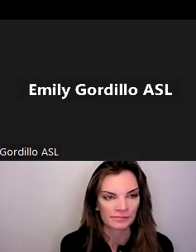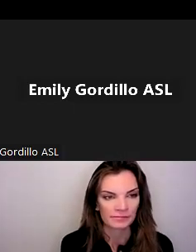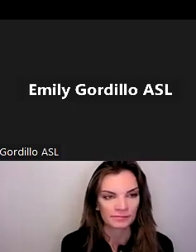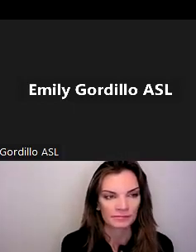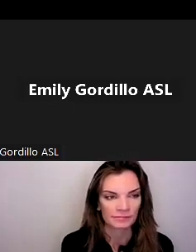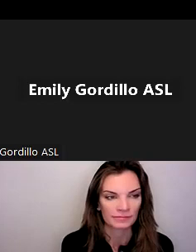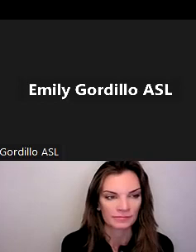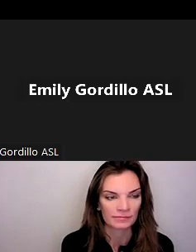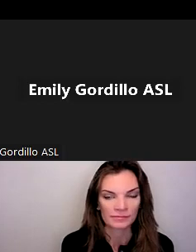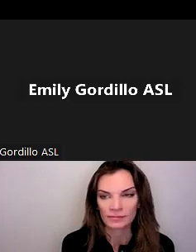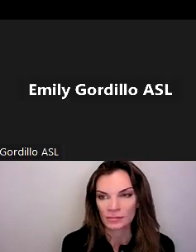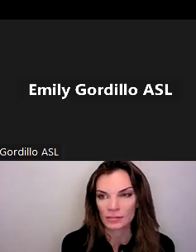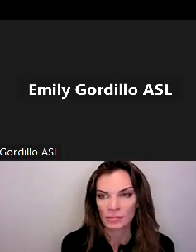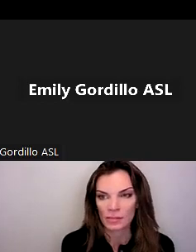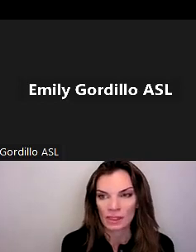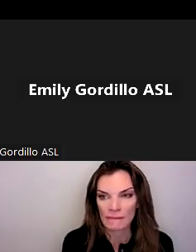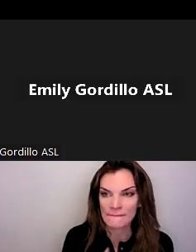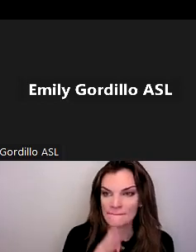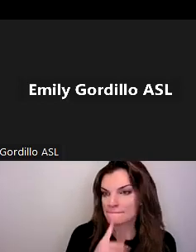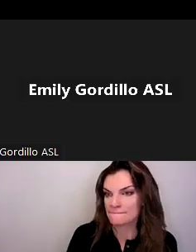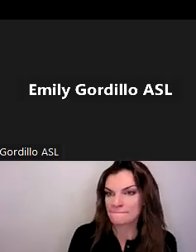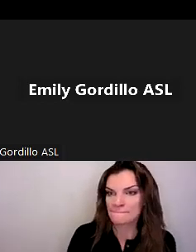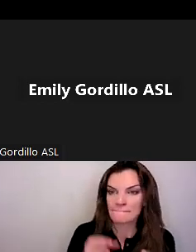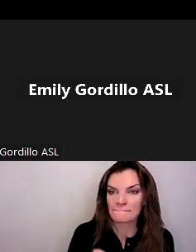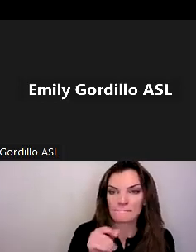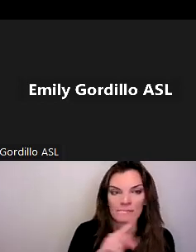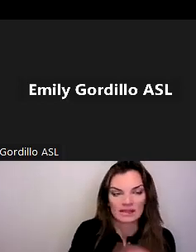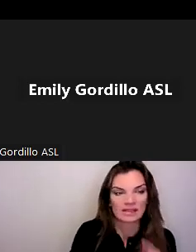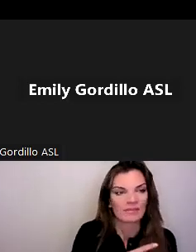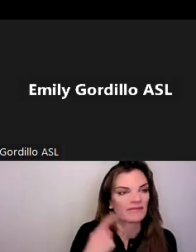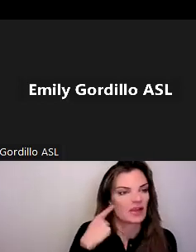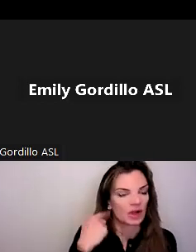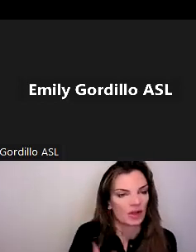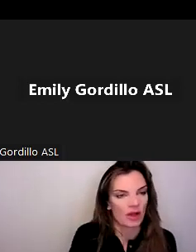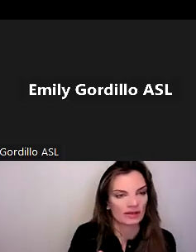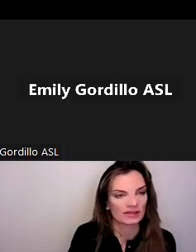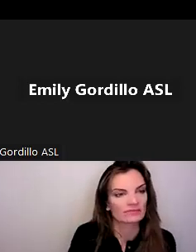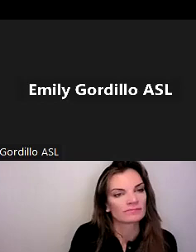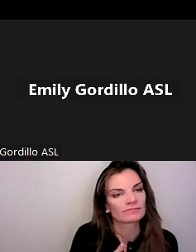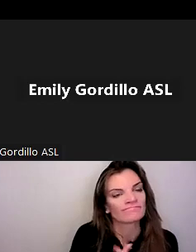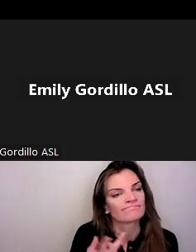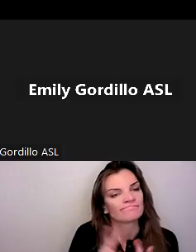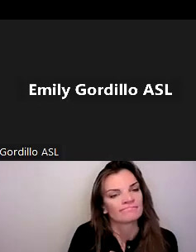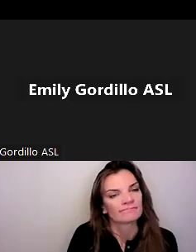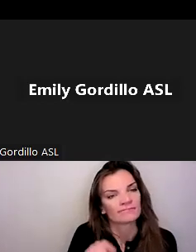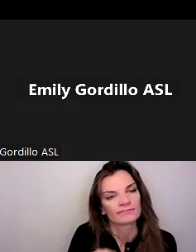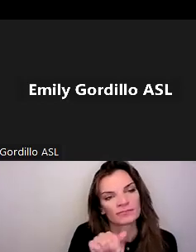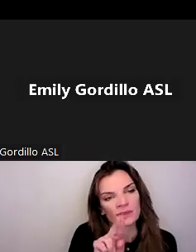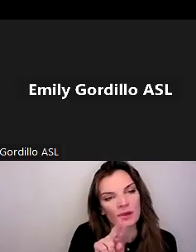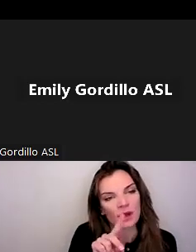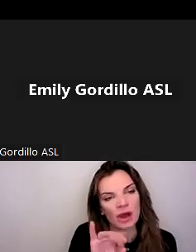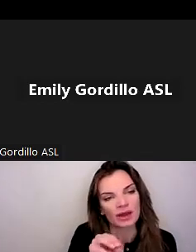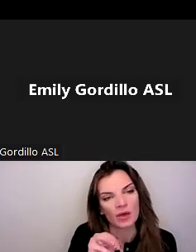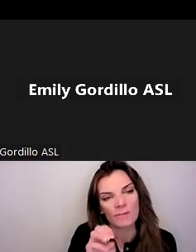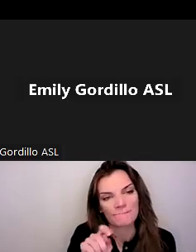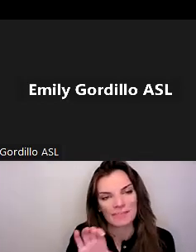So when we're thinking about determining the kind of hearing loss that somebody has, we're looking at the audiometric evaluation.